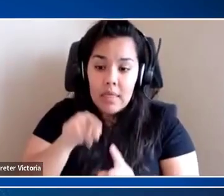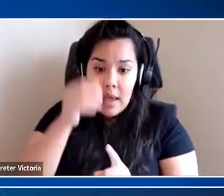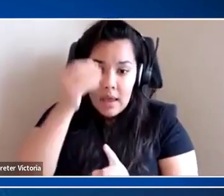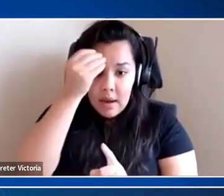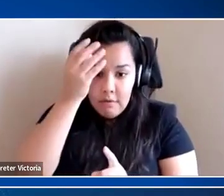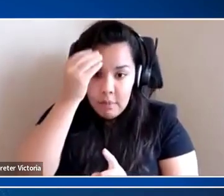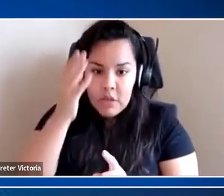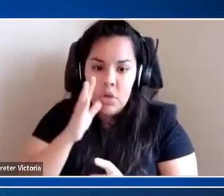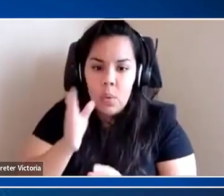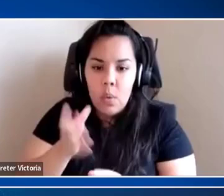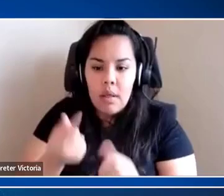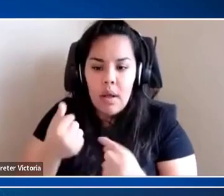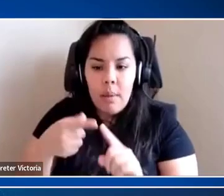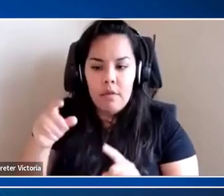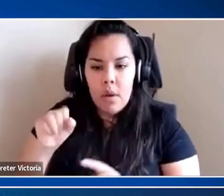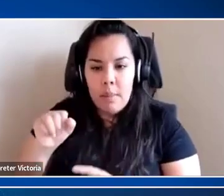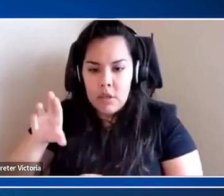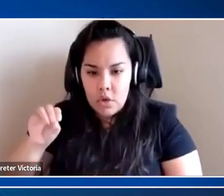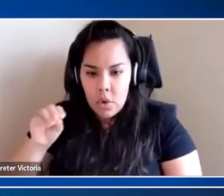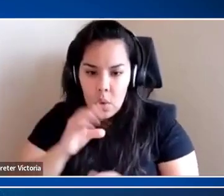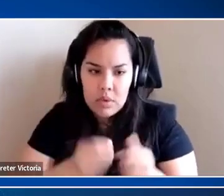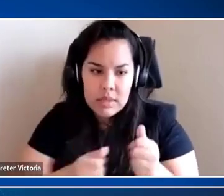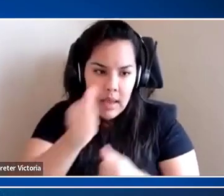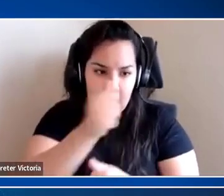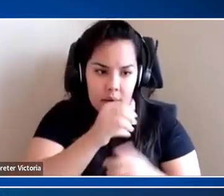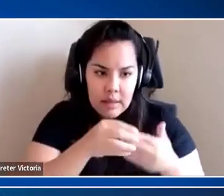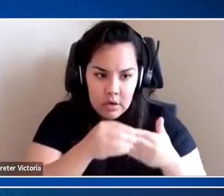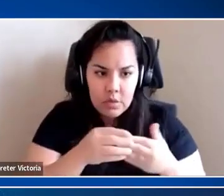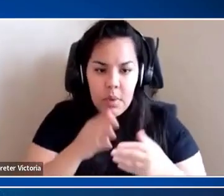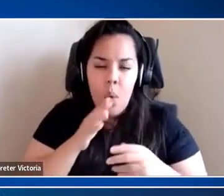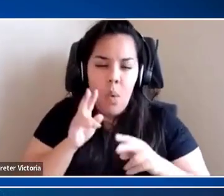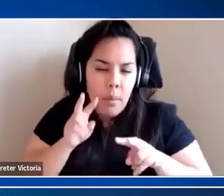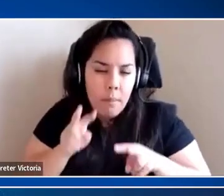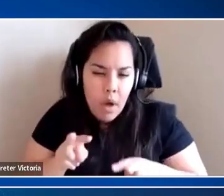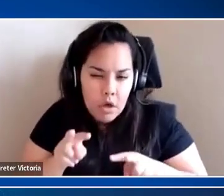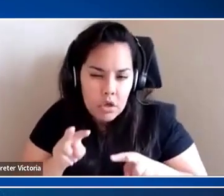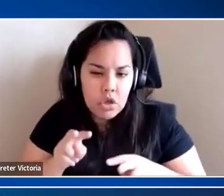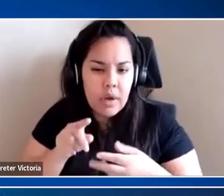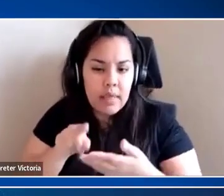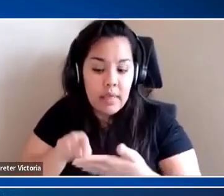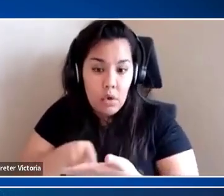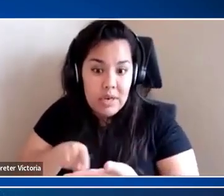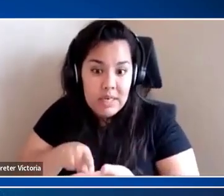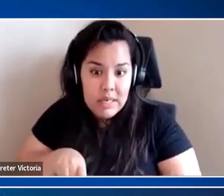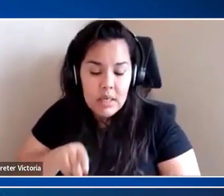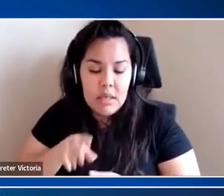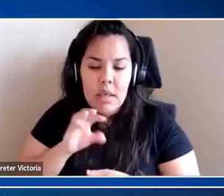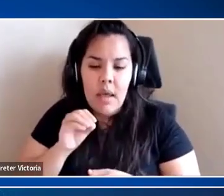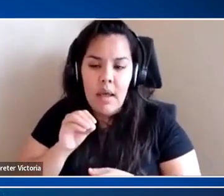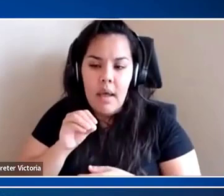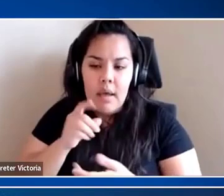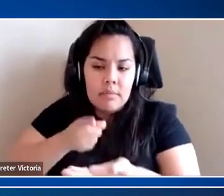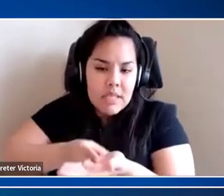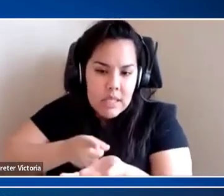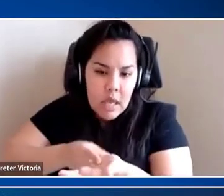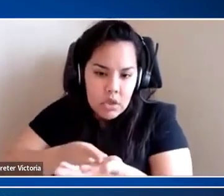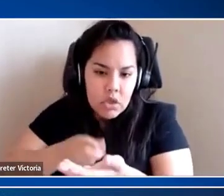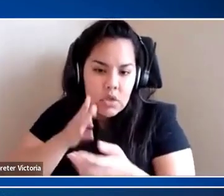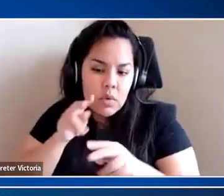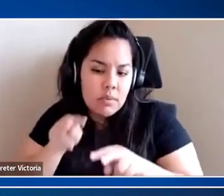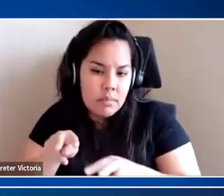both SROs and leadership will be monitoring critiques and the discussions. We'll